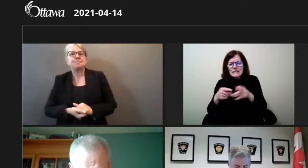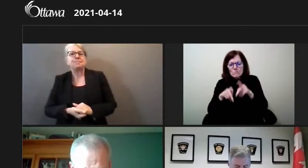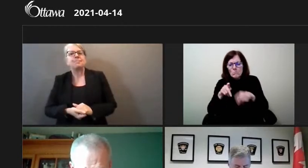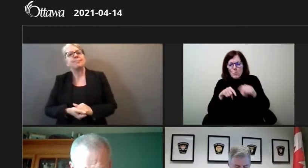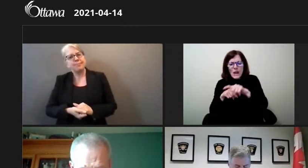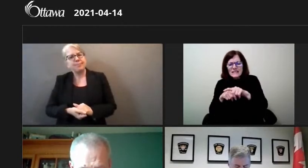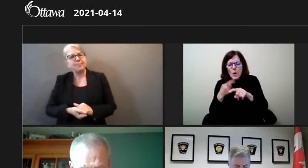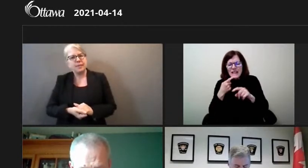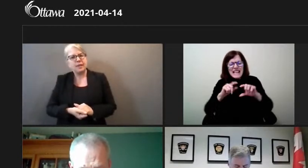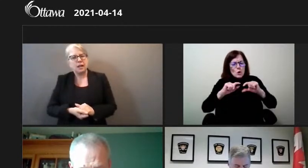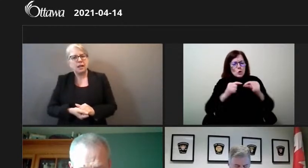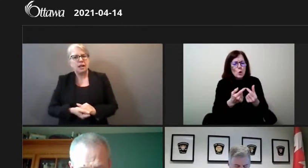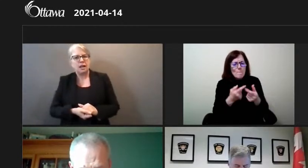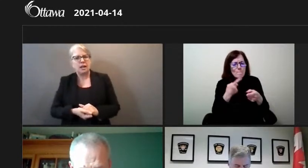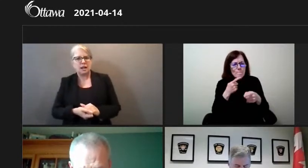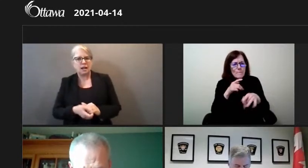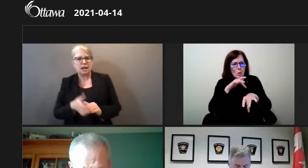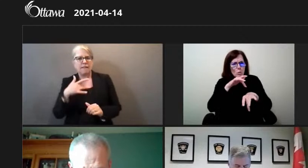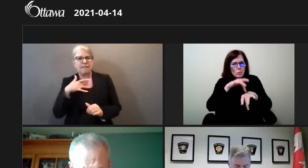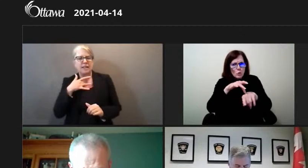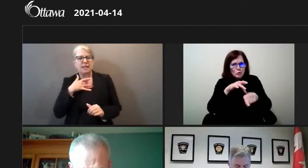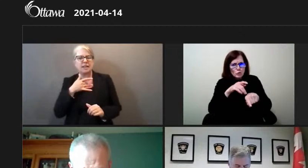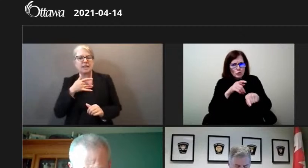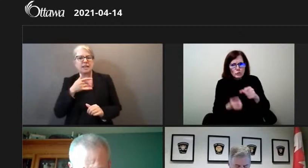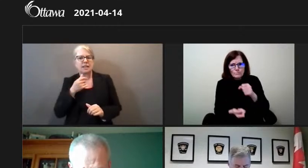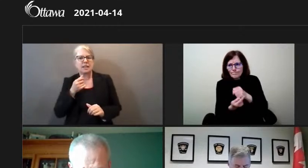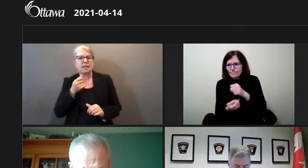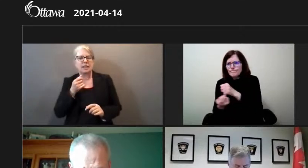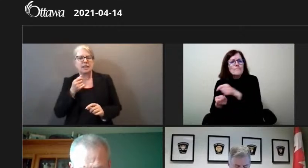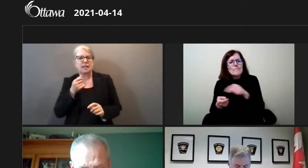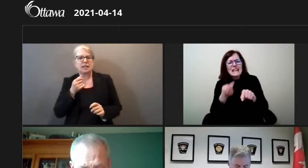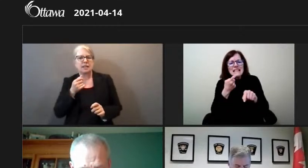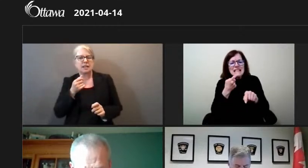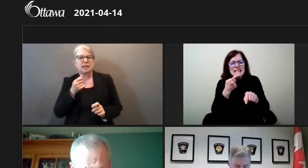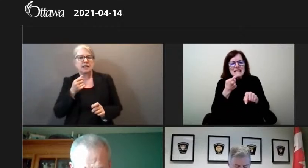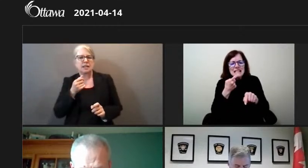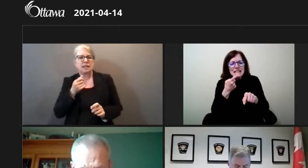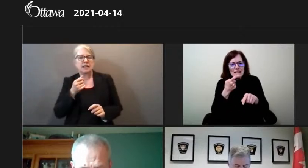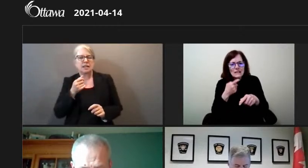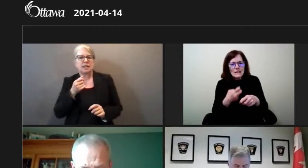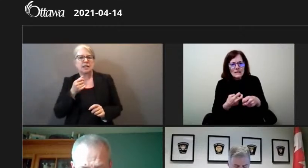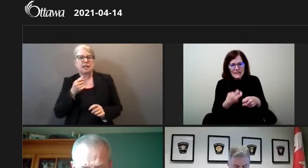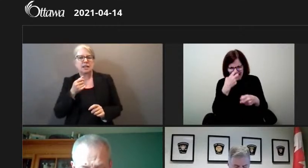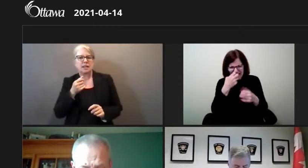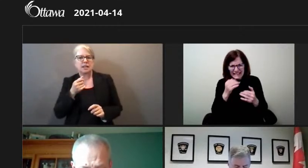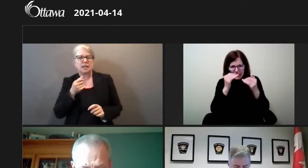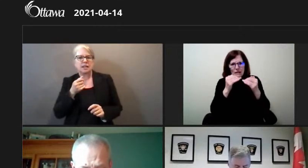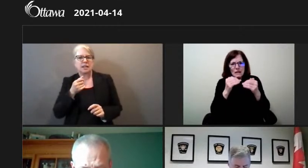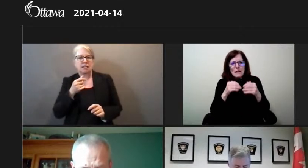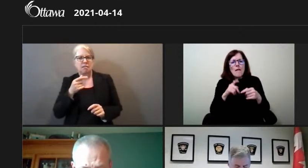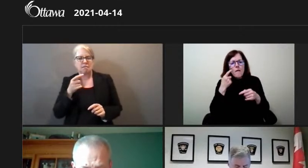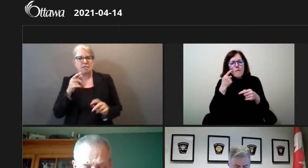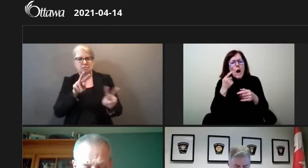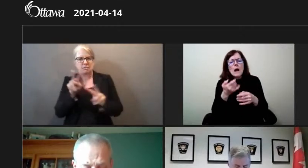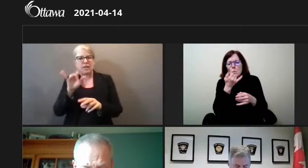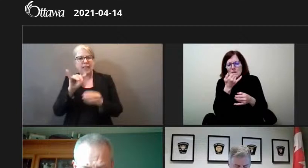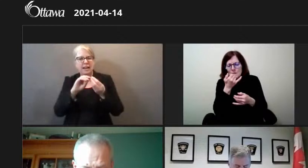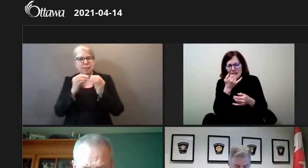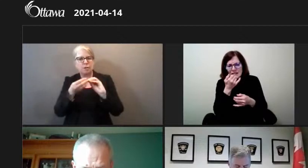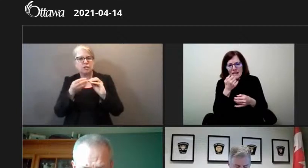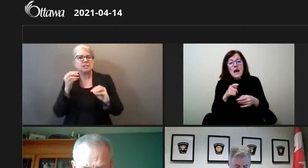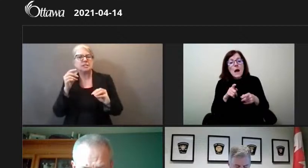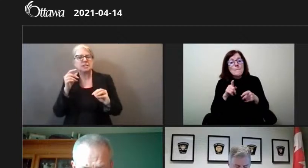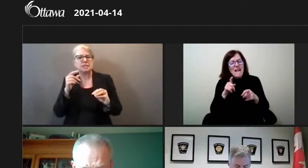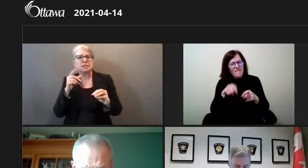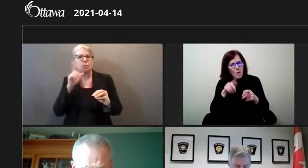And I mean, I think that you know, I think we're looking at what those numbers look like compared